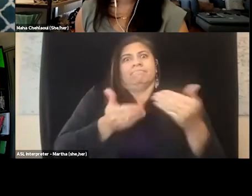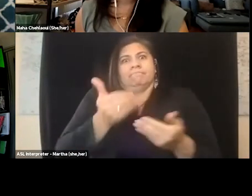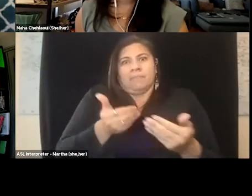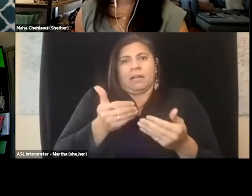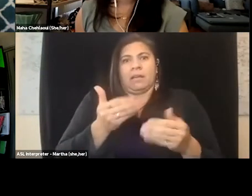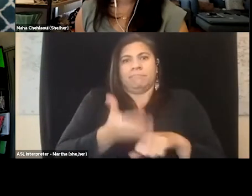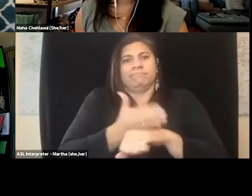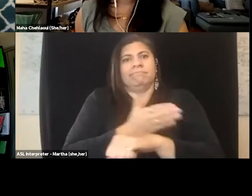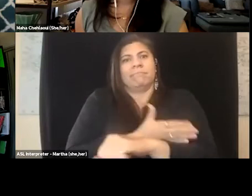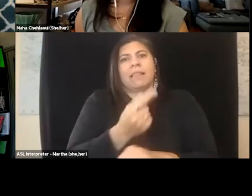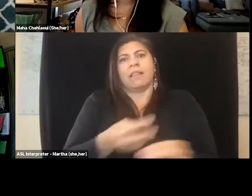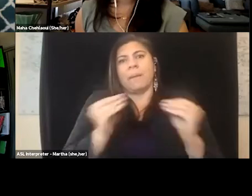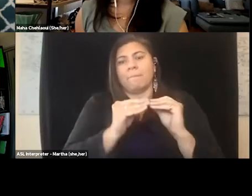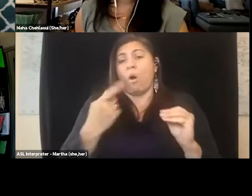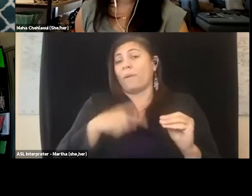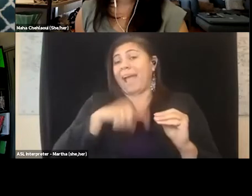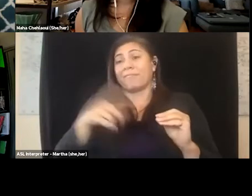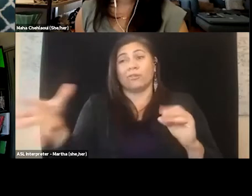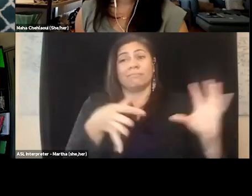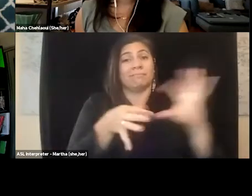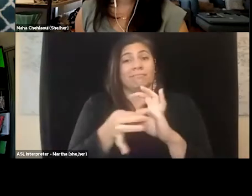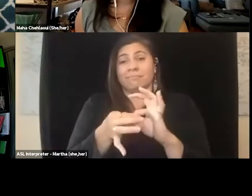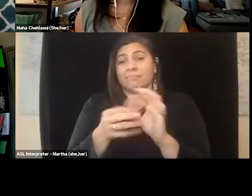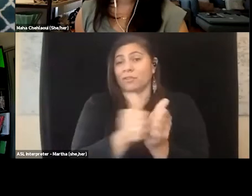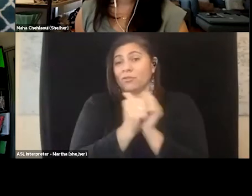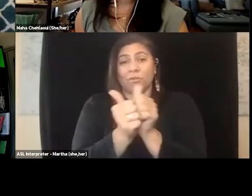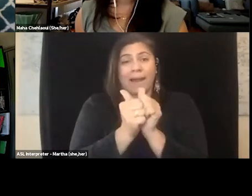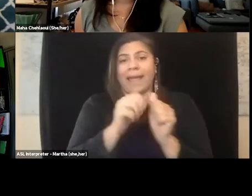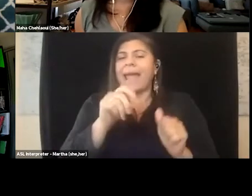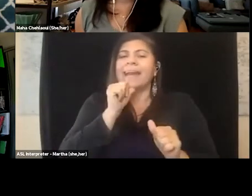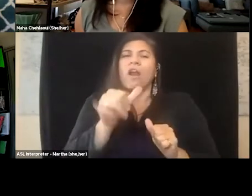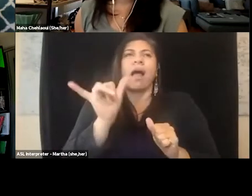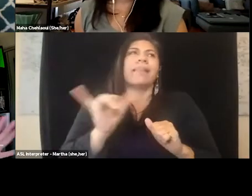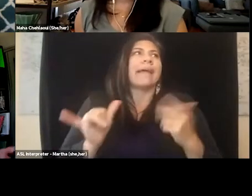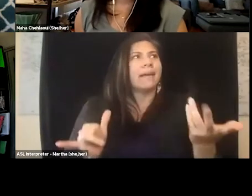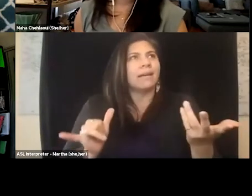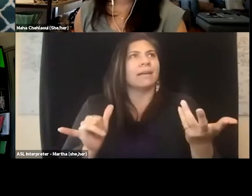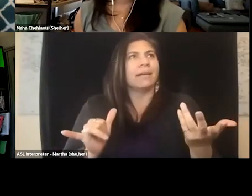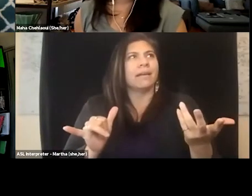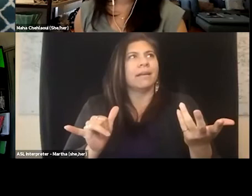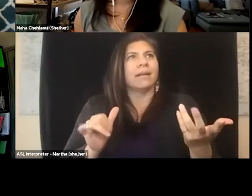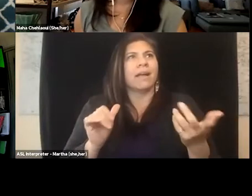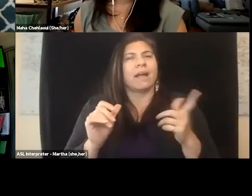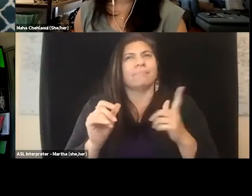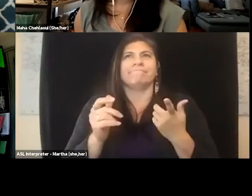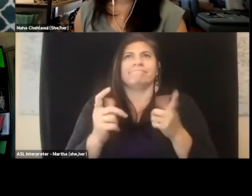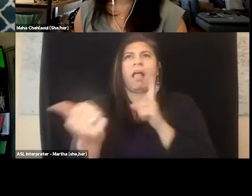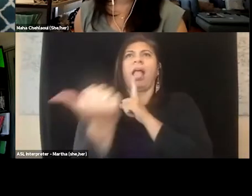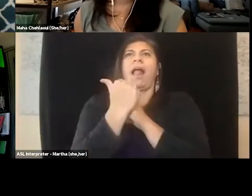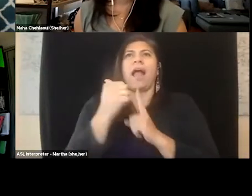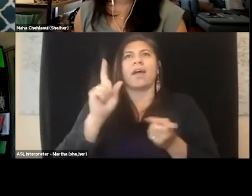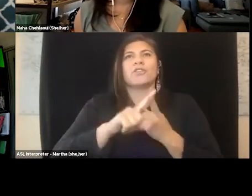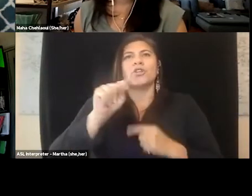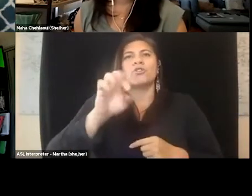united and not fall into traps, I guess is something. I'm off the original question.